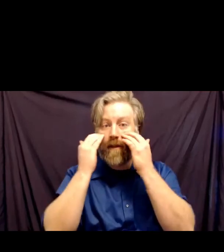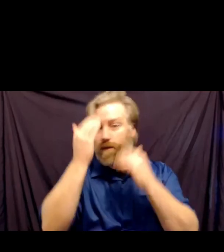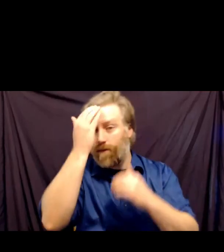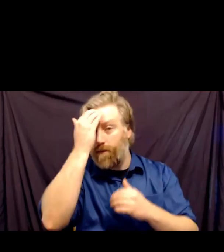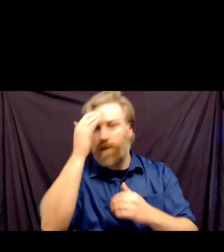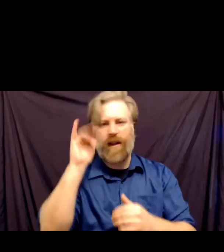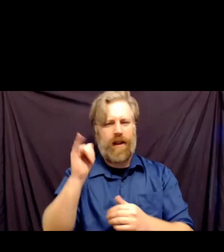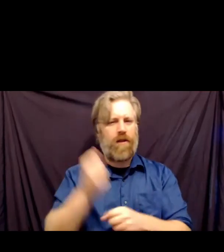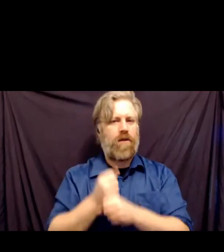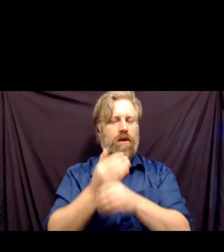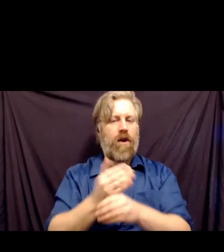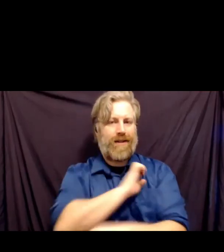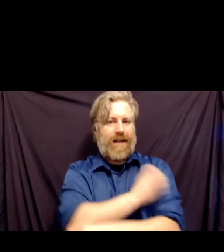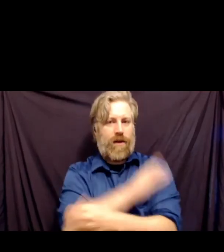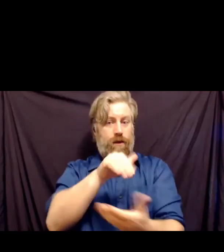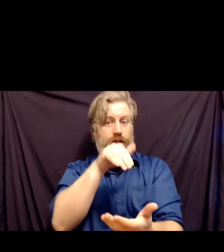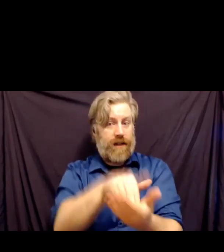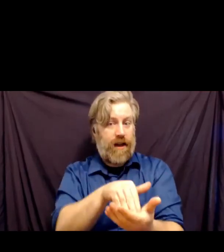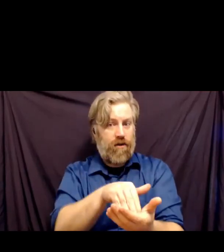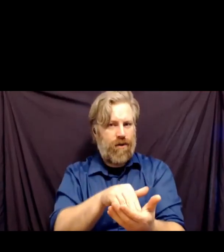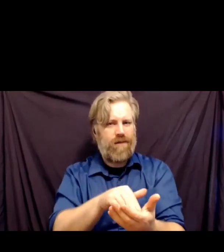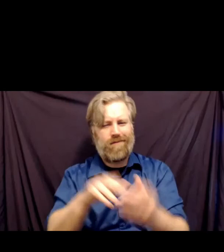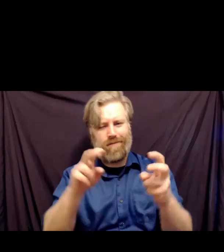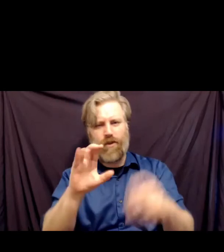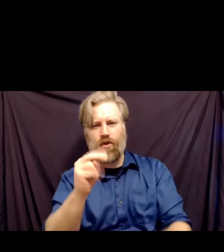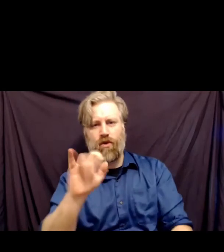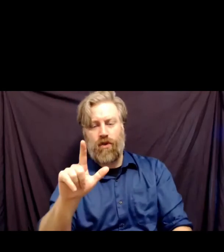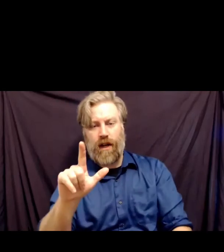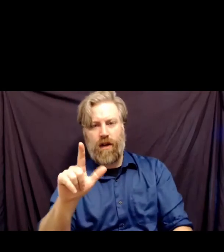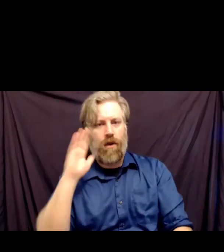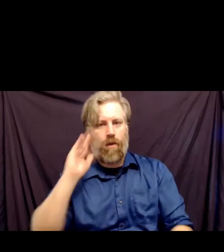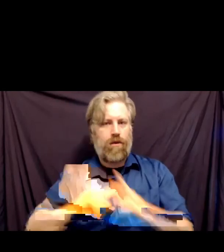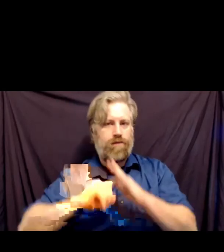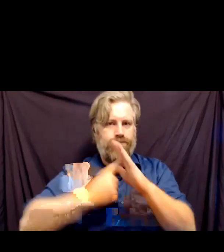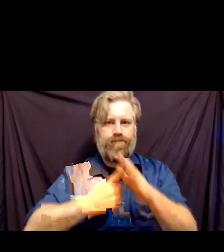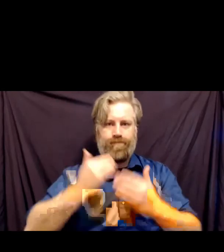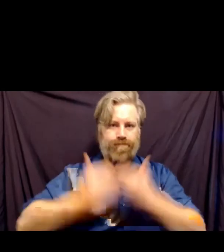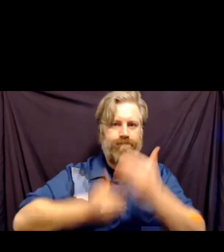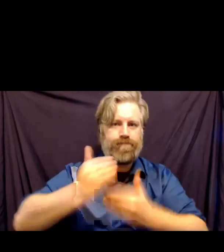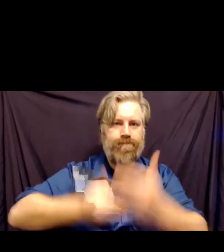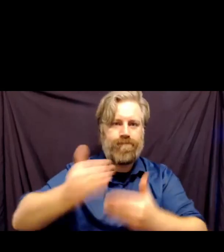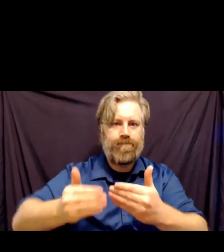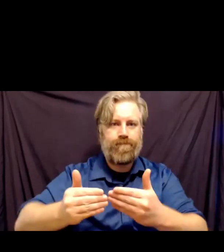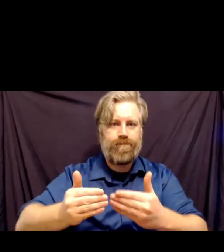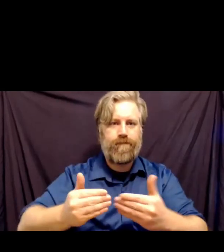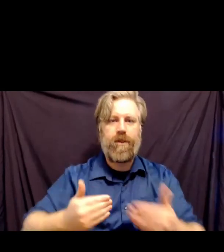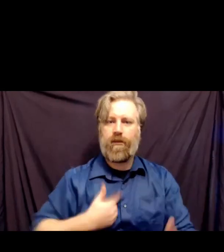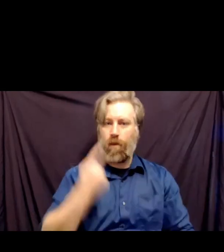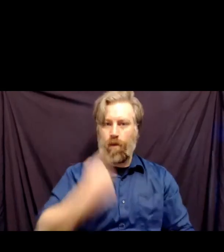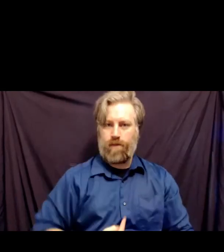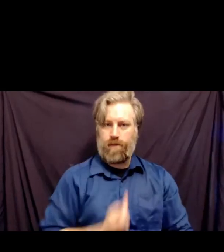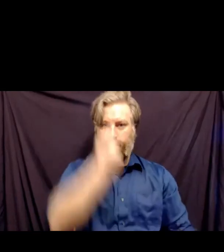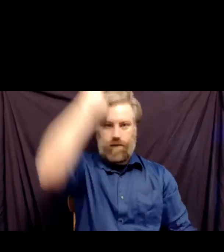centers. And there's these energy channels. So there's the energy channel that runs down the front and then up the back along the